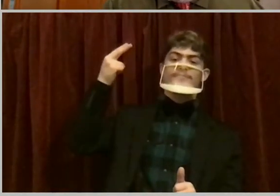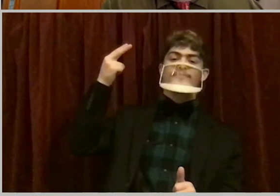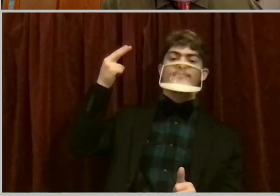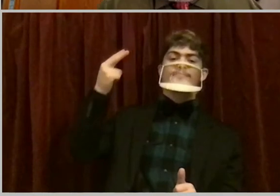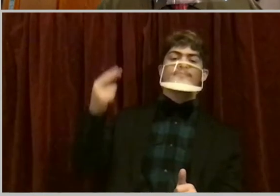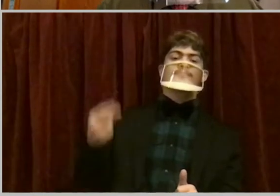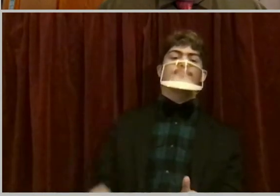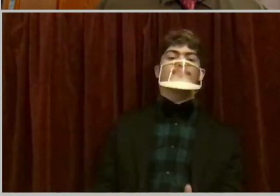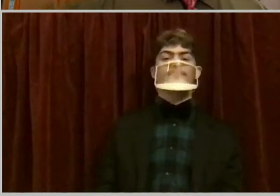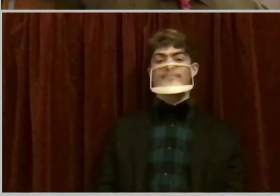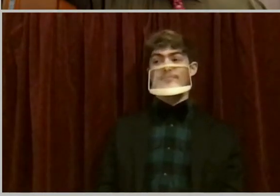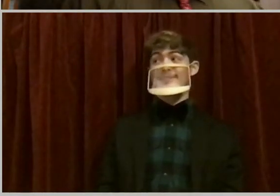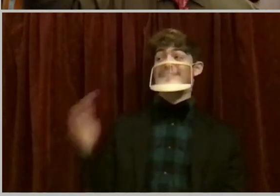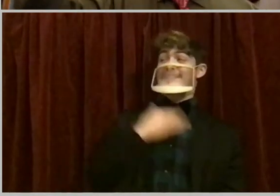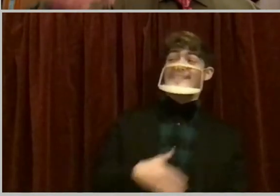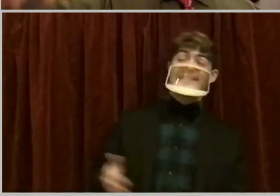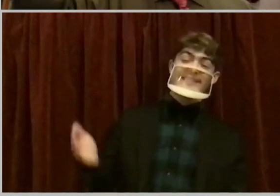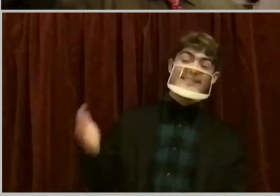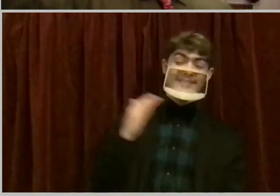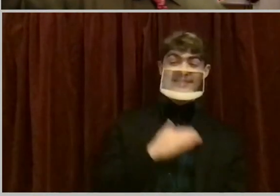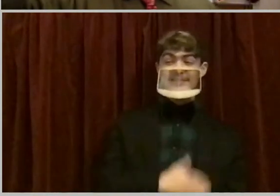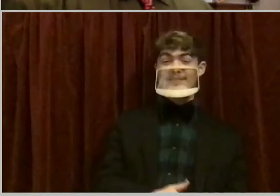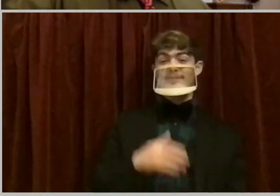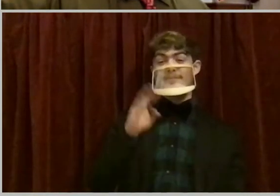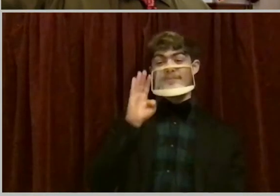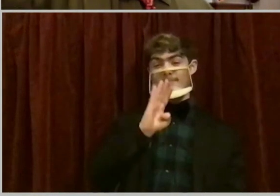Deo. And come to